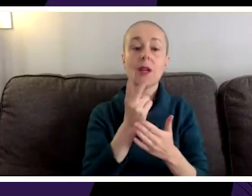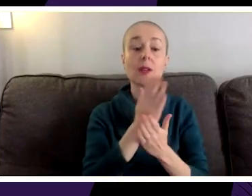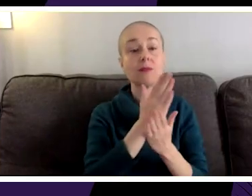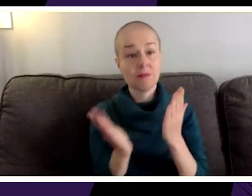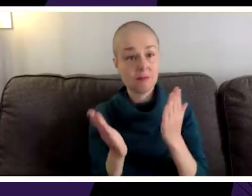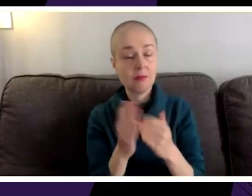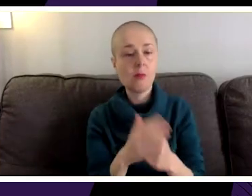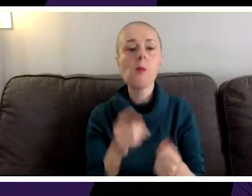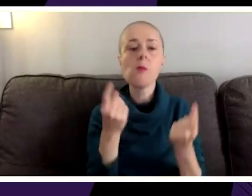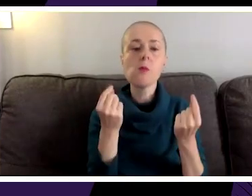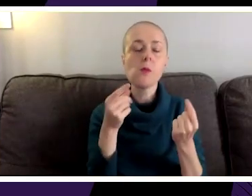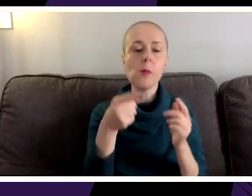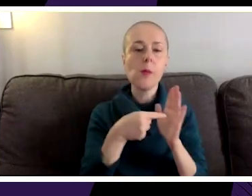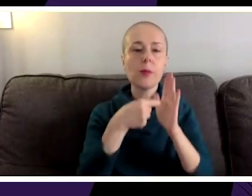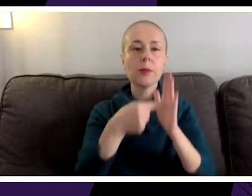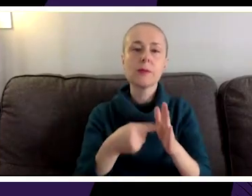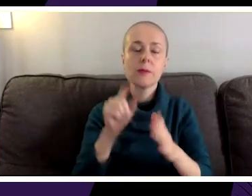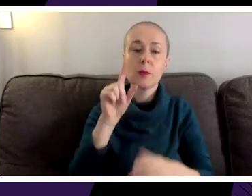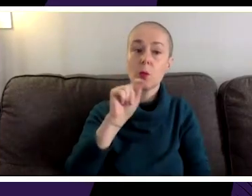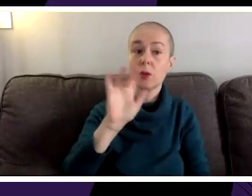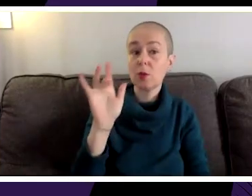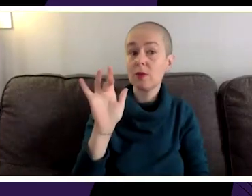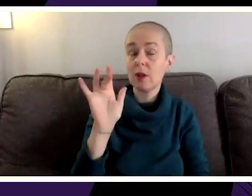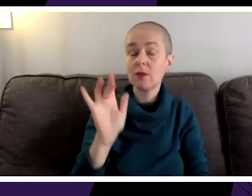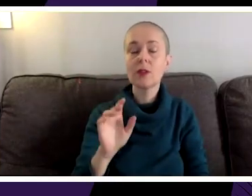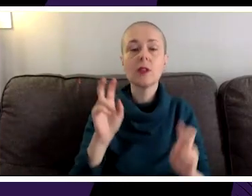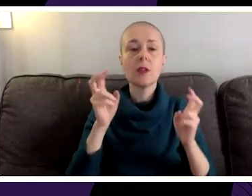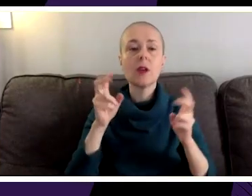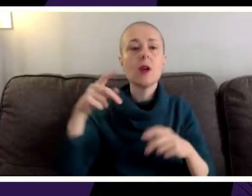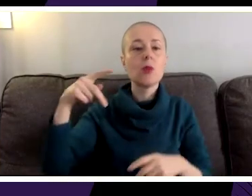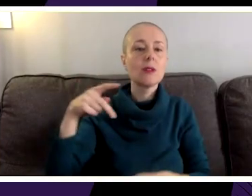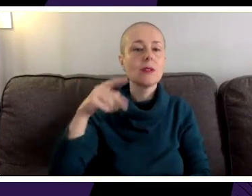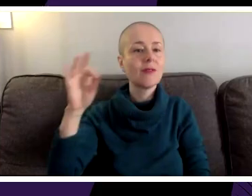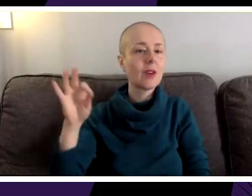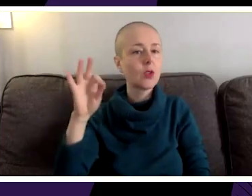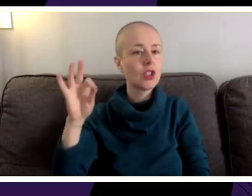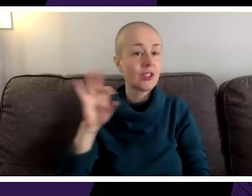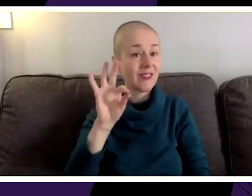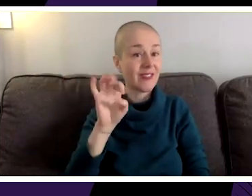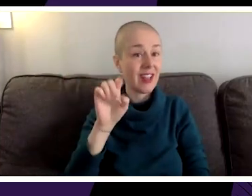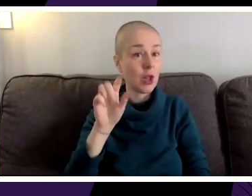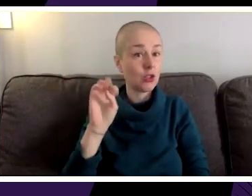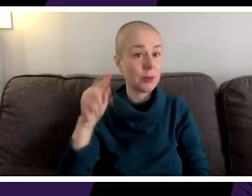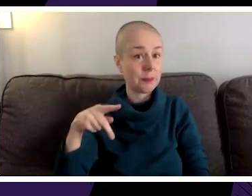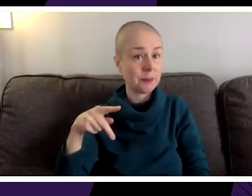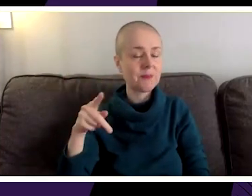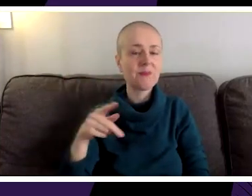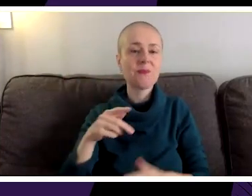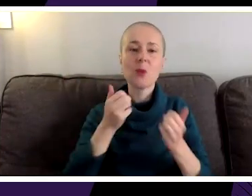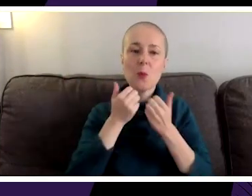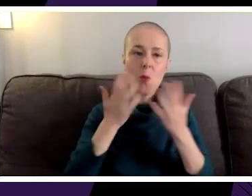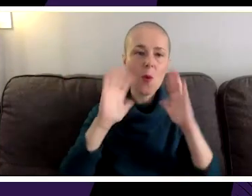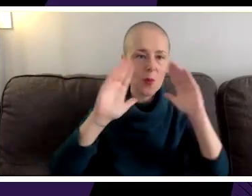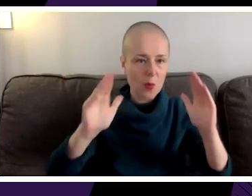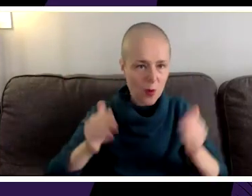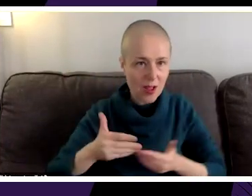of the event where we feature our 2025 Processing Foundation Fellowship. I'd like to offer a very warm welcome.